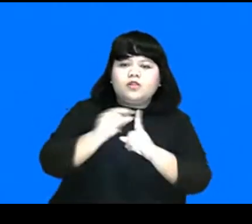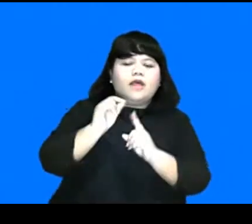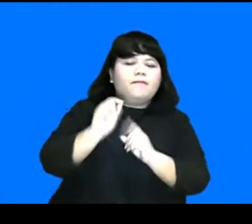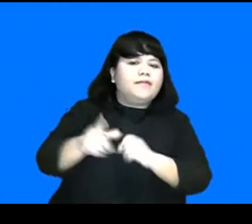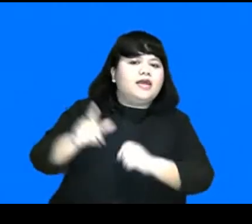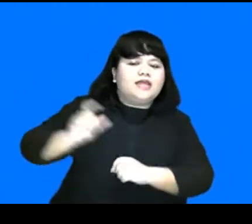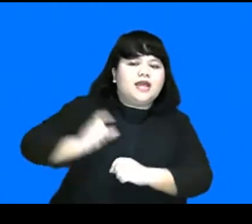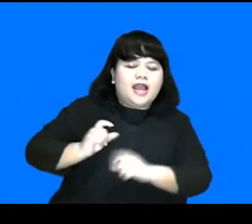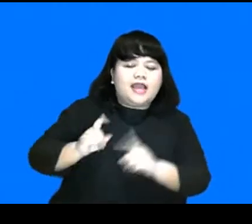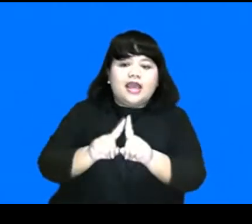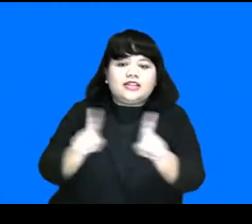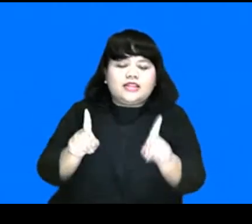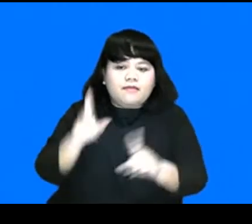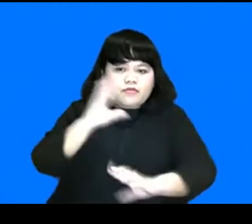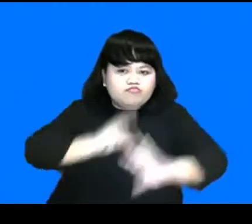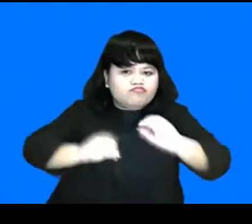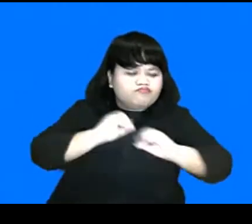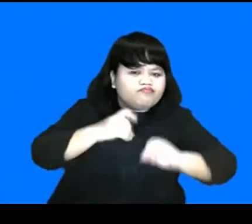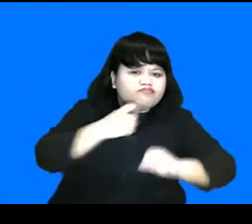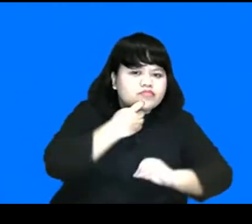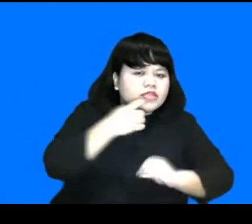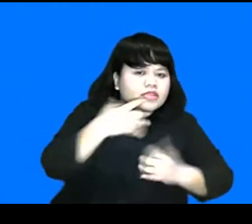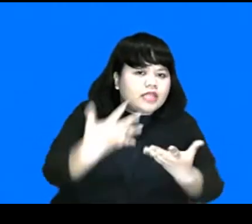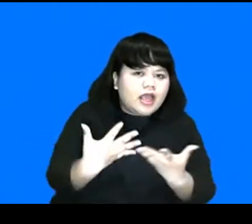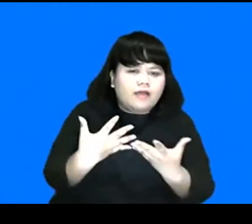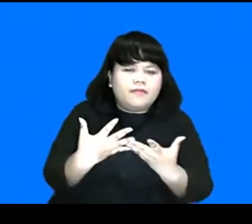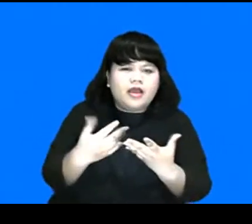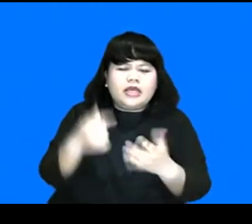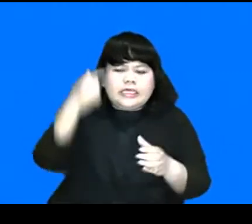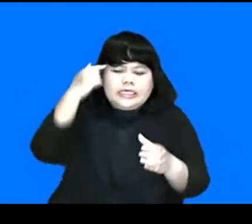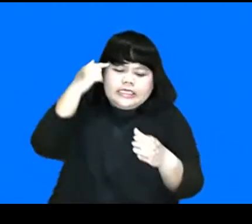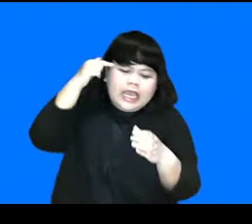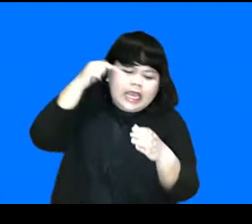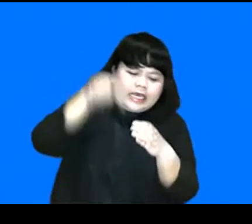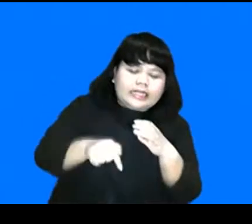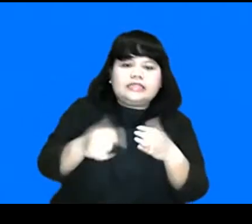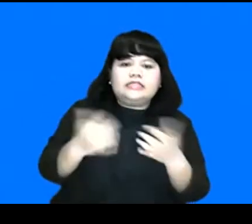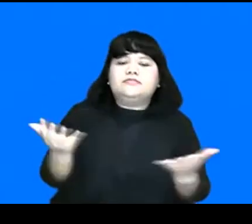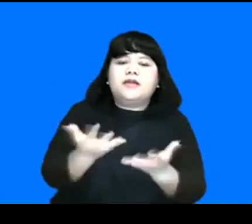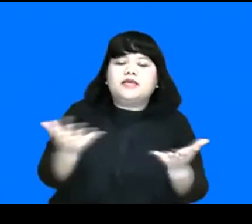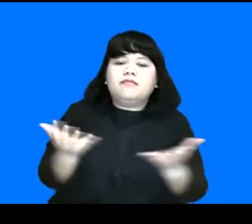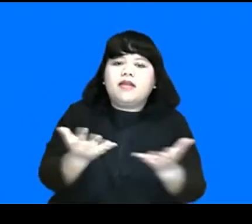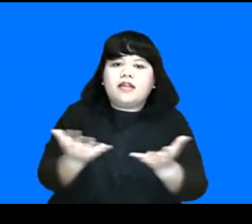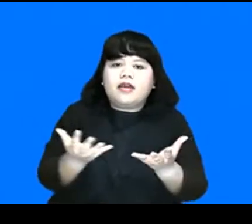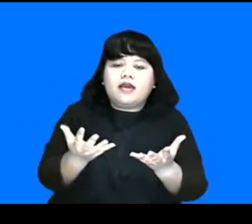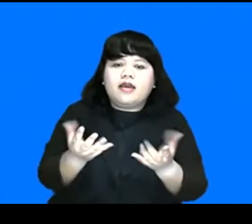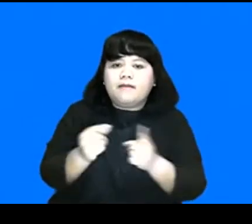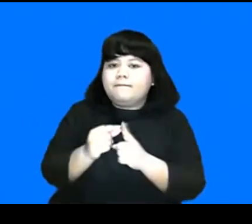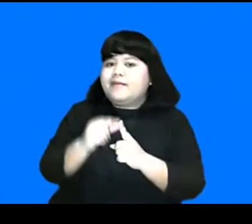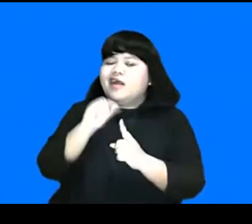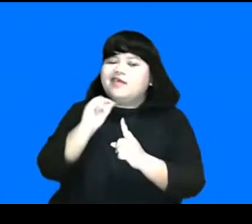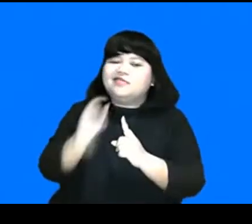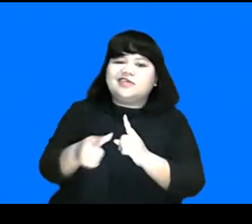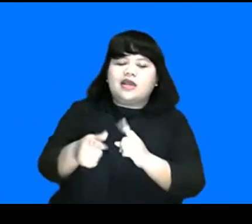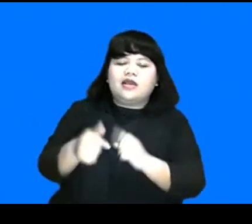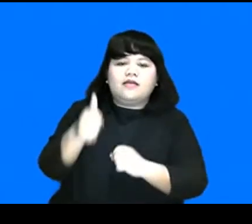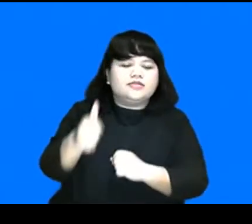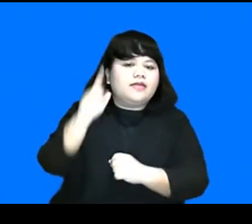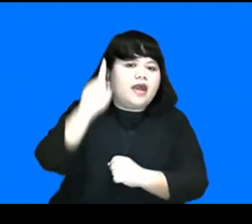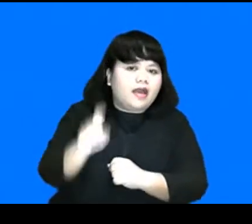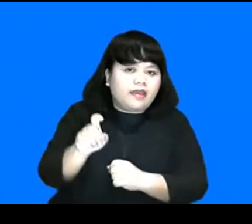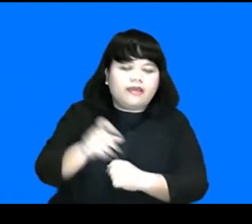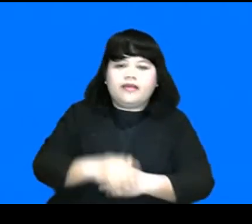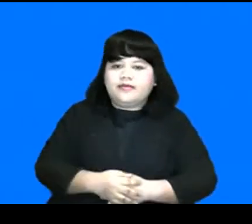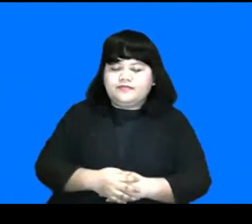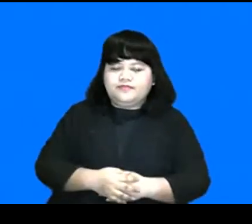critical remarks that how the tax revenue should be utilized or spending. These two conditions